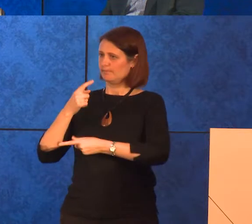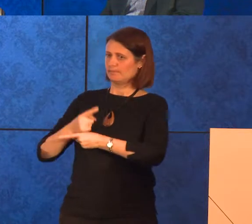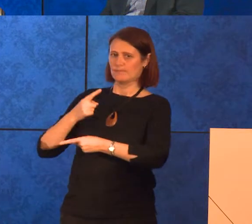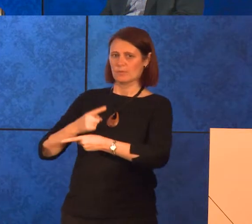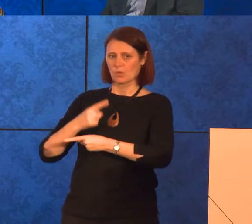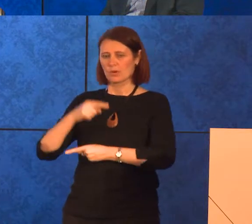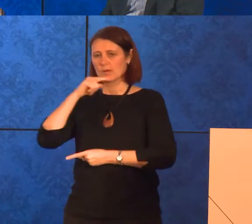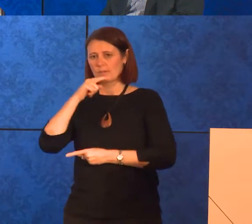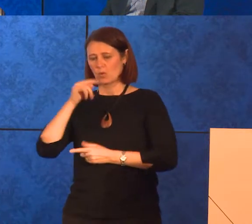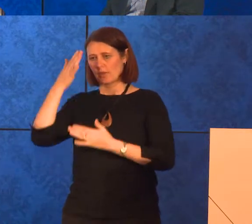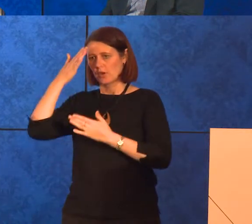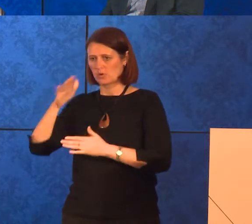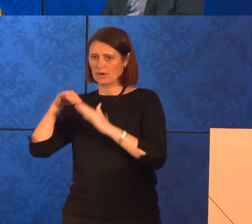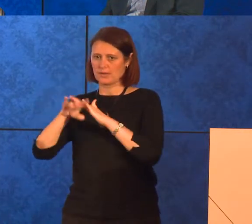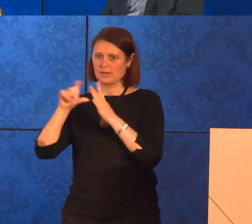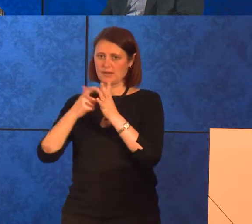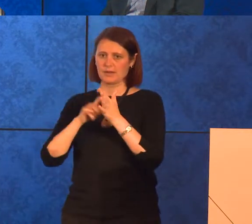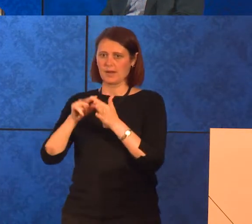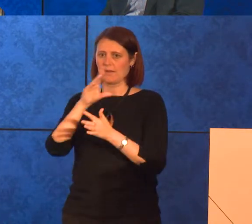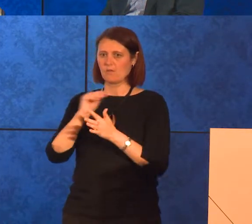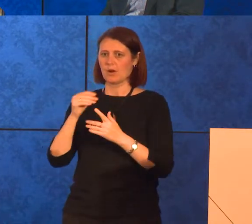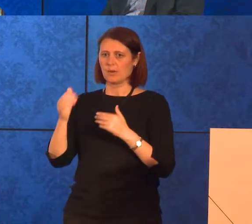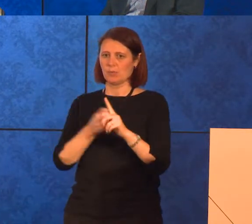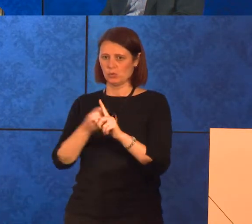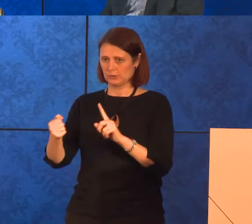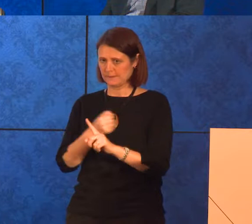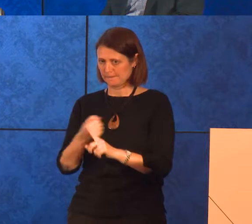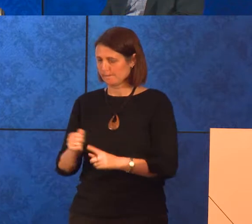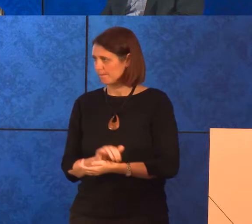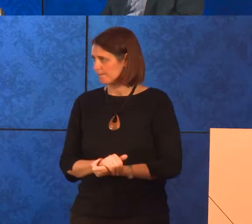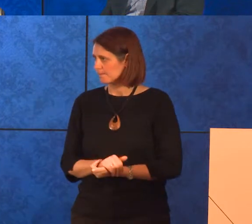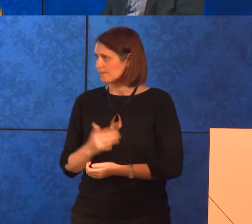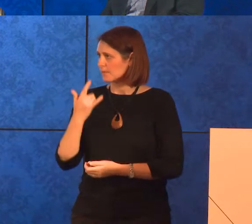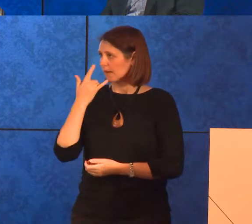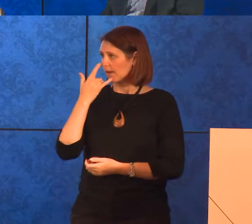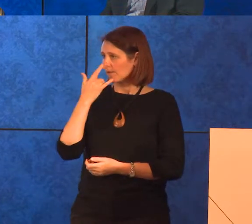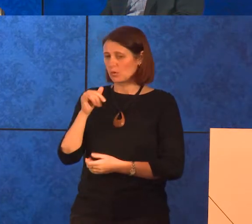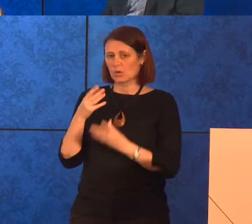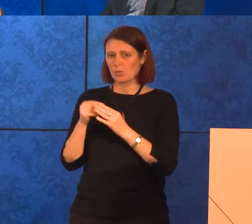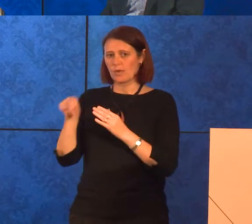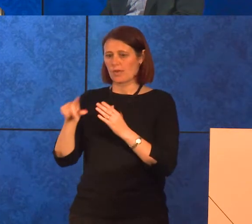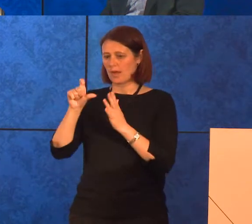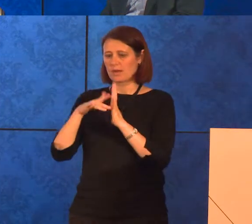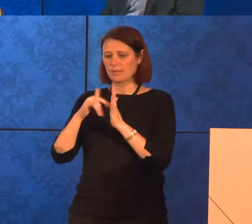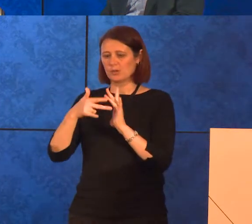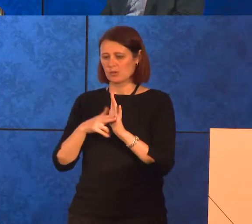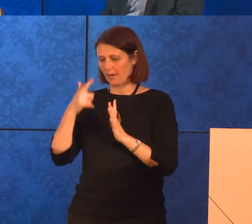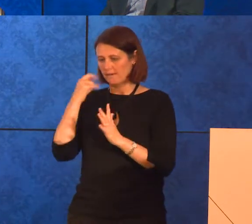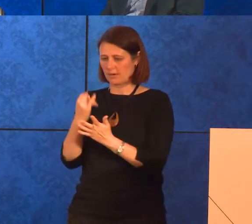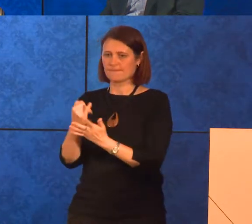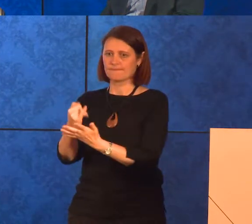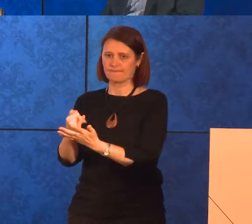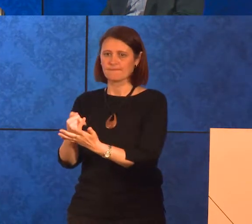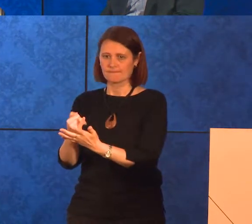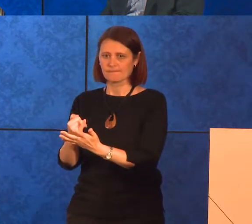boy who had died in care from abuse. Unfortunately, with that commission, I found some flaws with it.